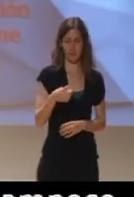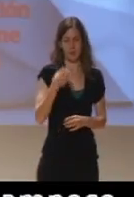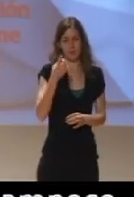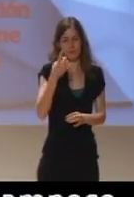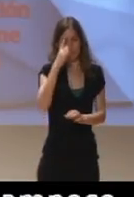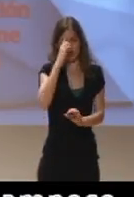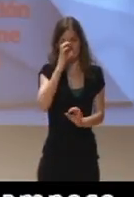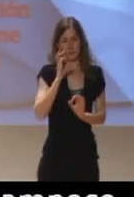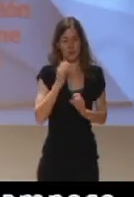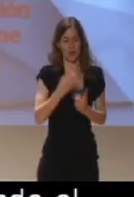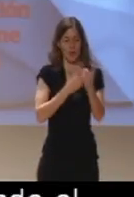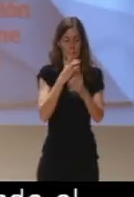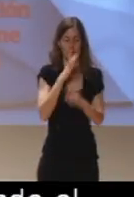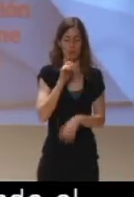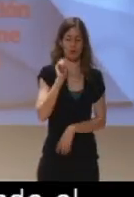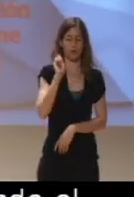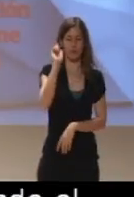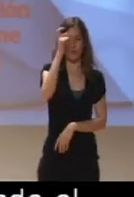sometimes